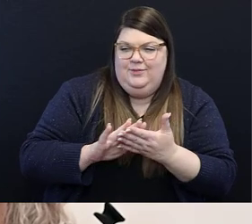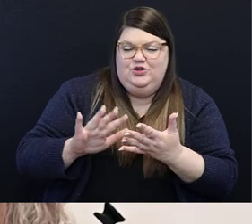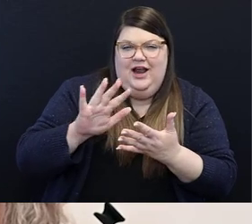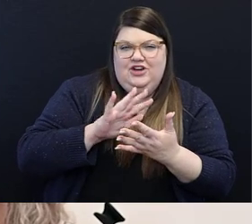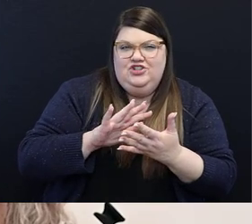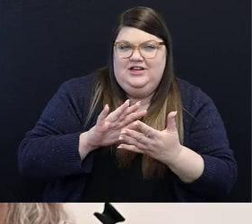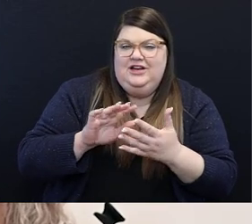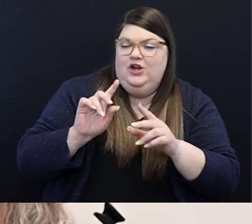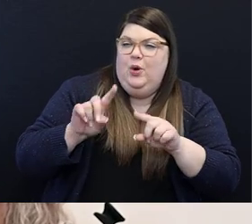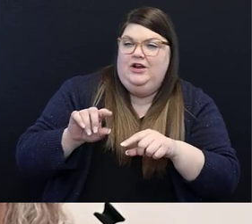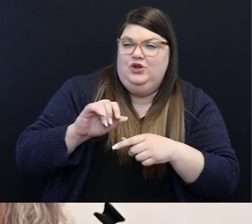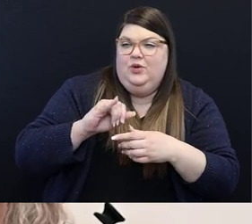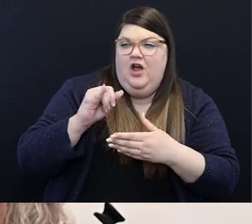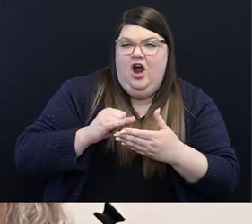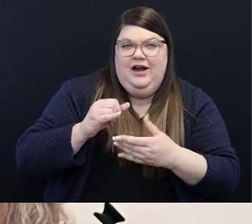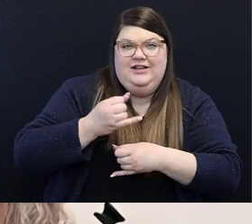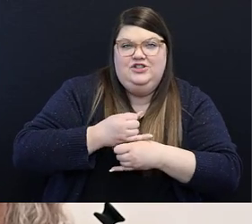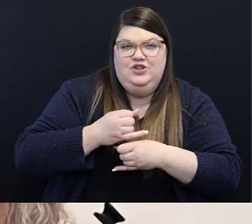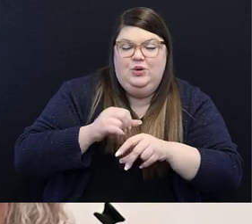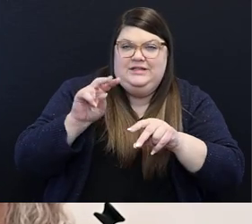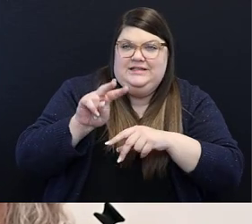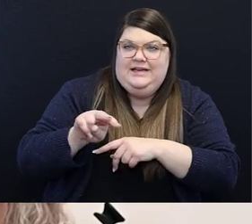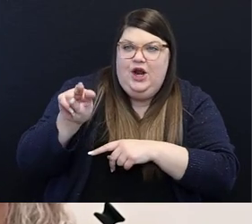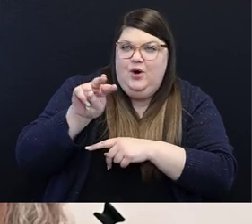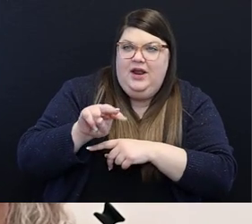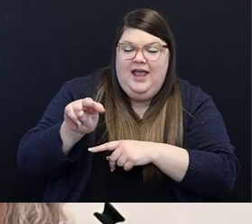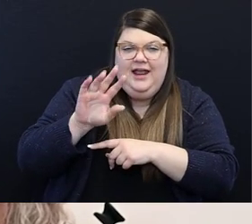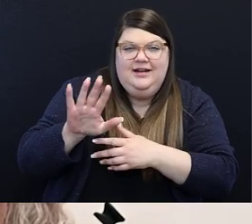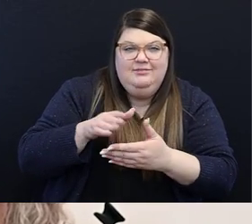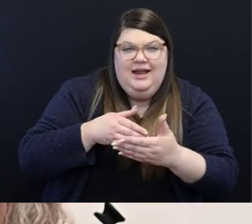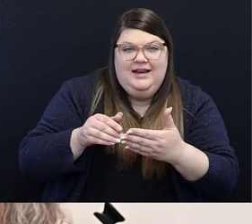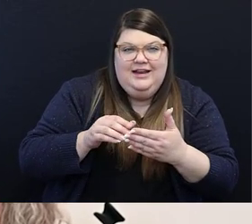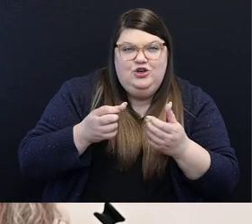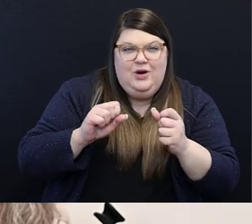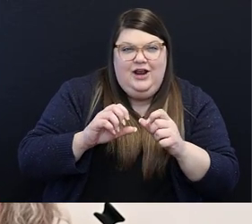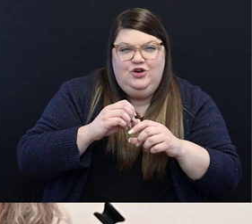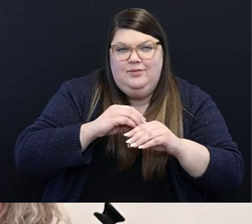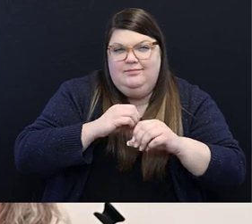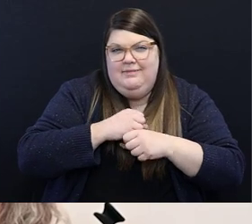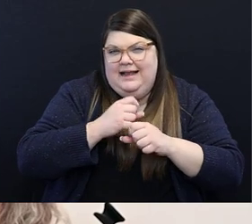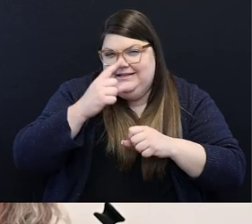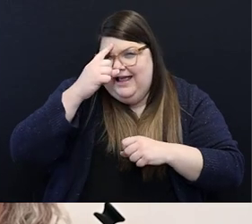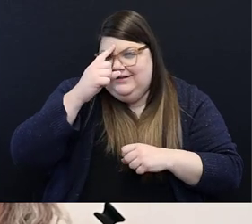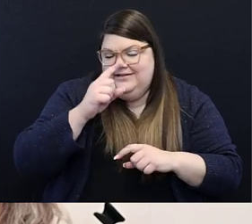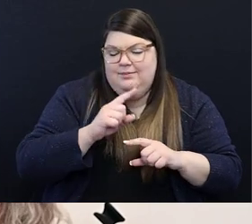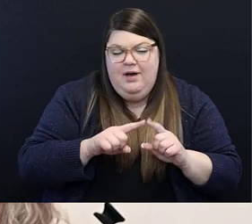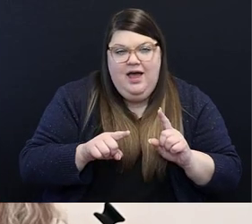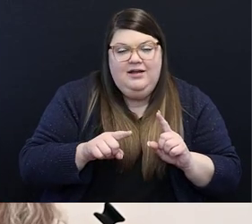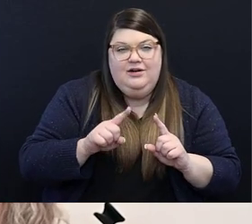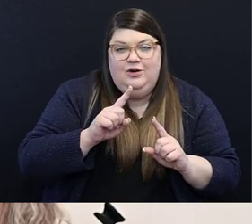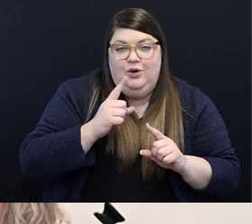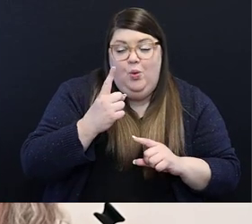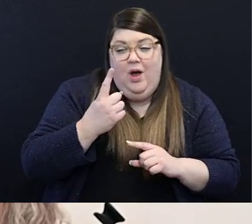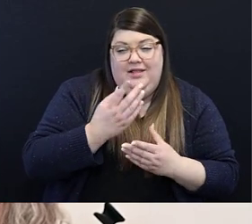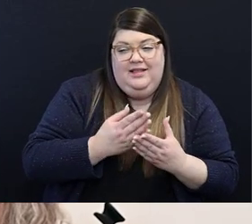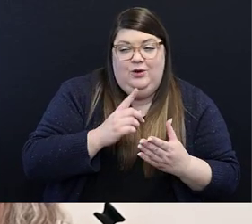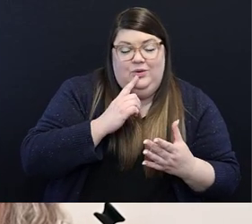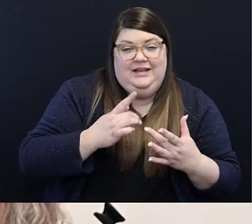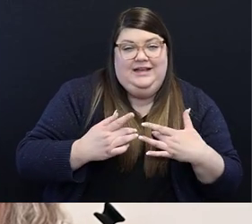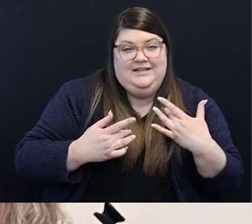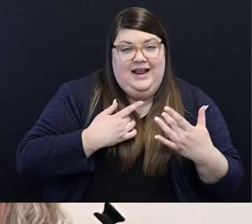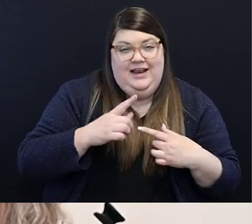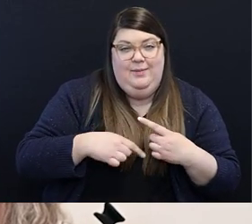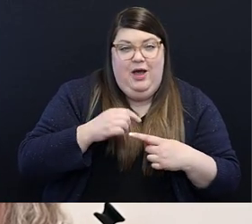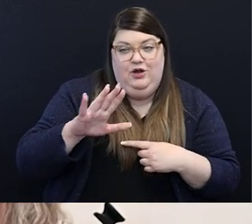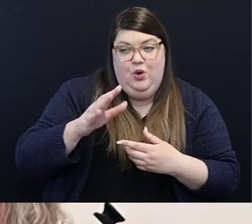and staring at Clifford Still paintings and trying to make sense of it. But I think one of the things that's really exciting about your painting is that you can